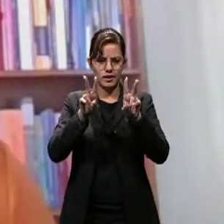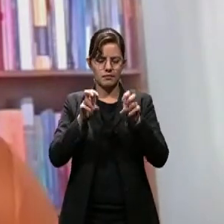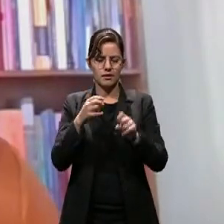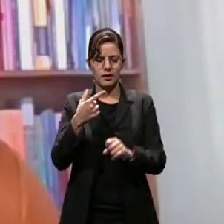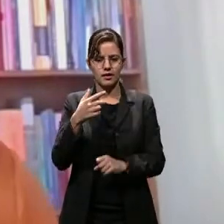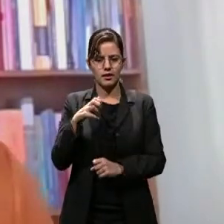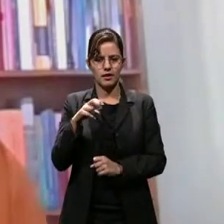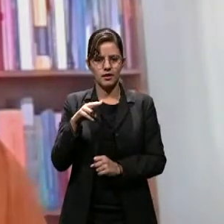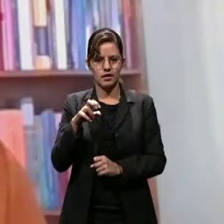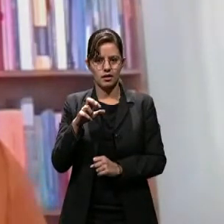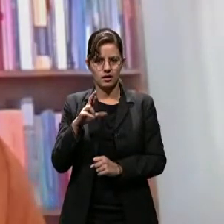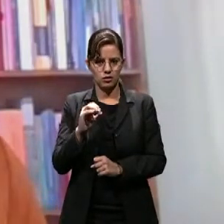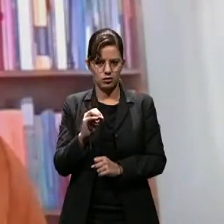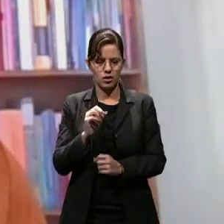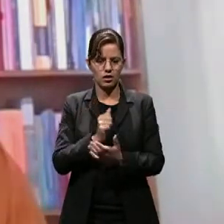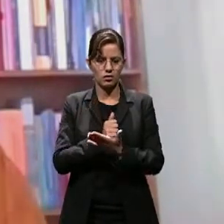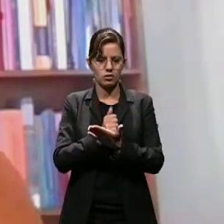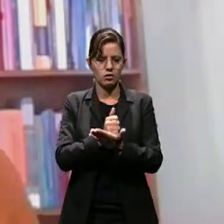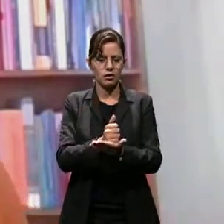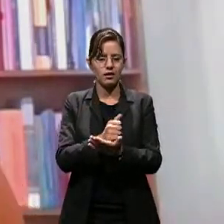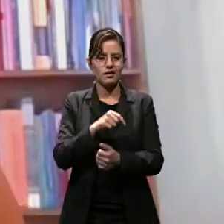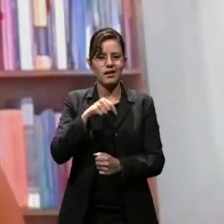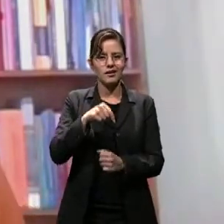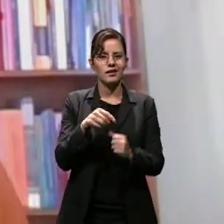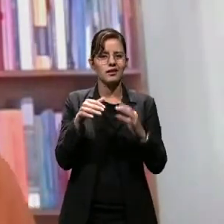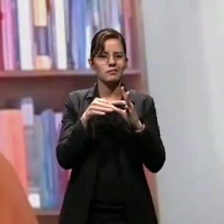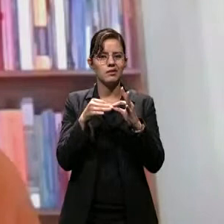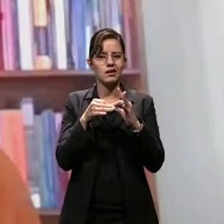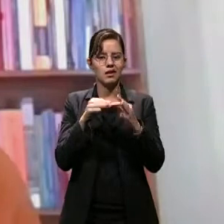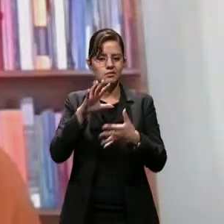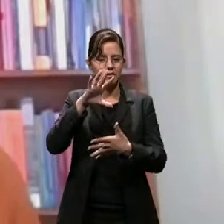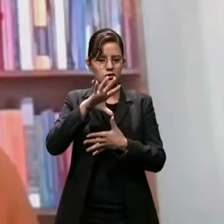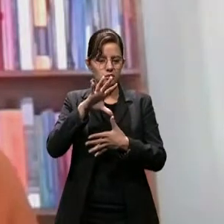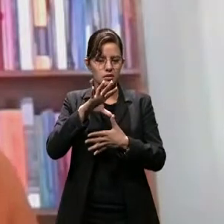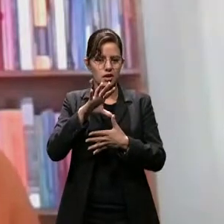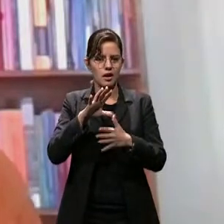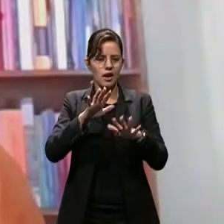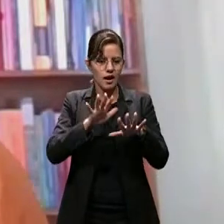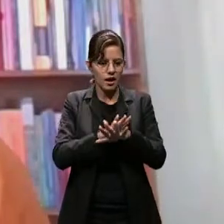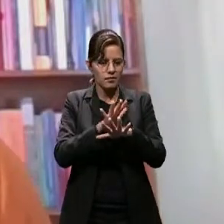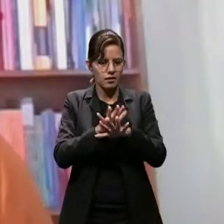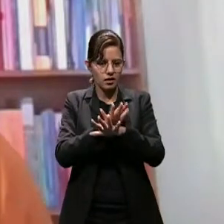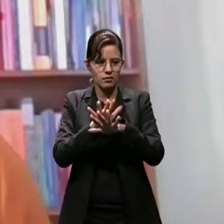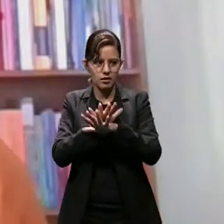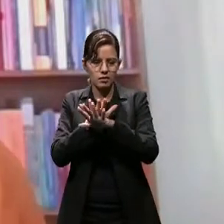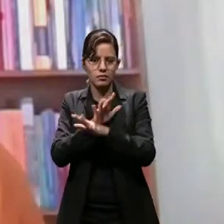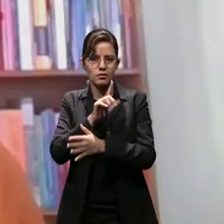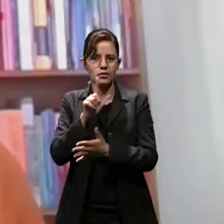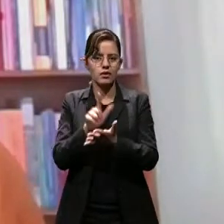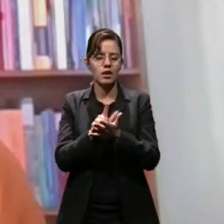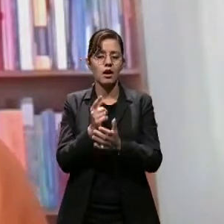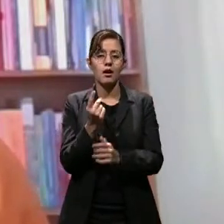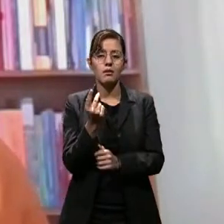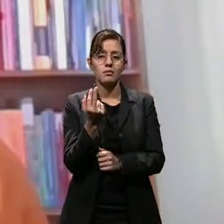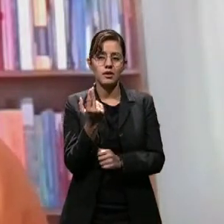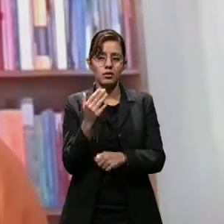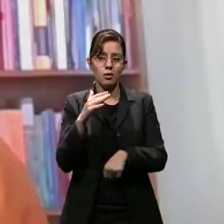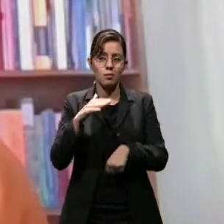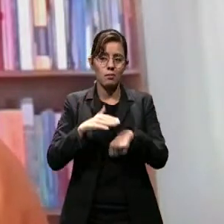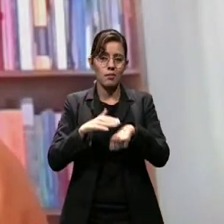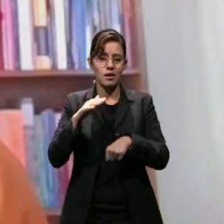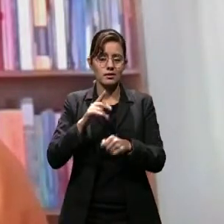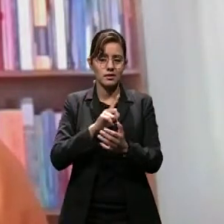highlighted how we have modified the regulations in our region. We're talking about more